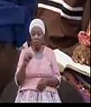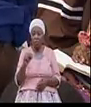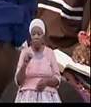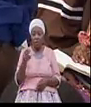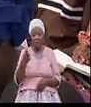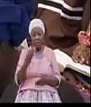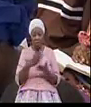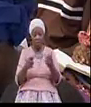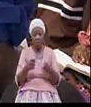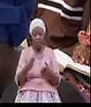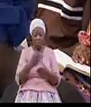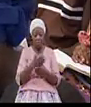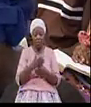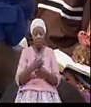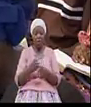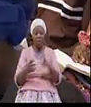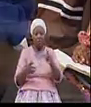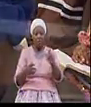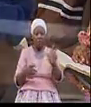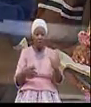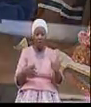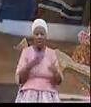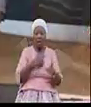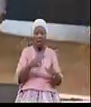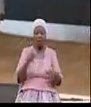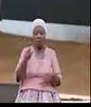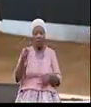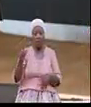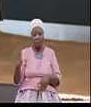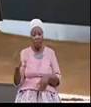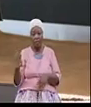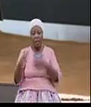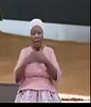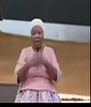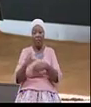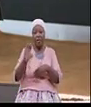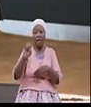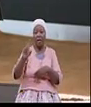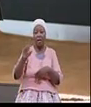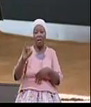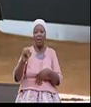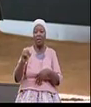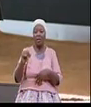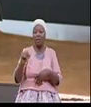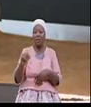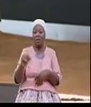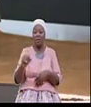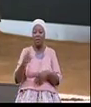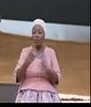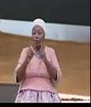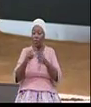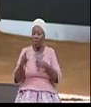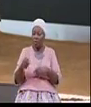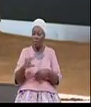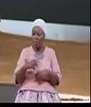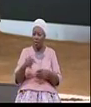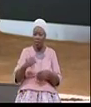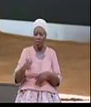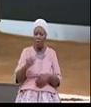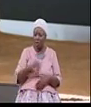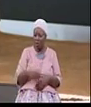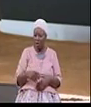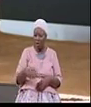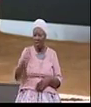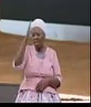24. After Eli spoke to them, they argued. You know us now. Daddy, do you believe